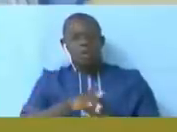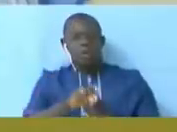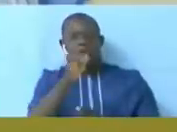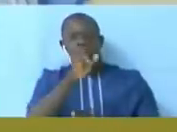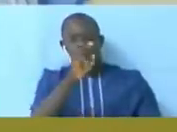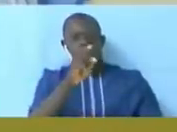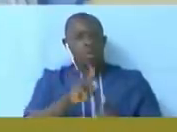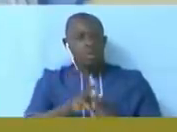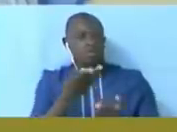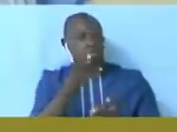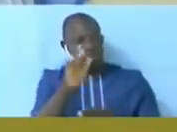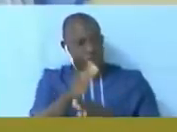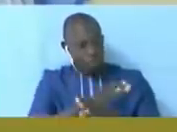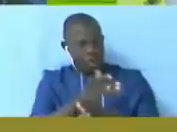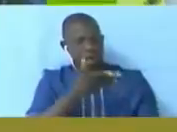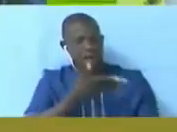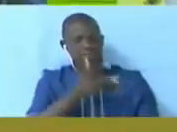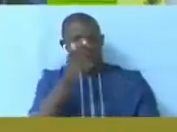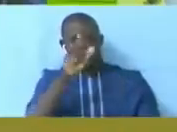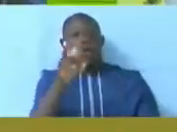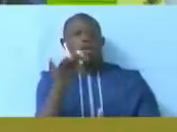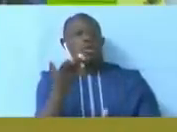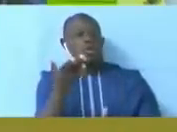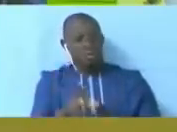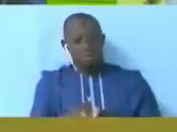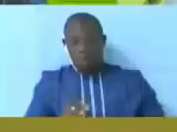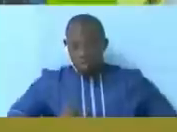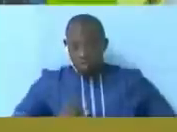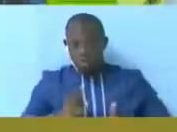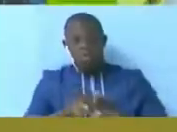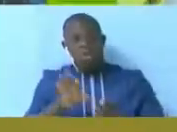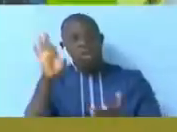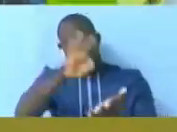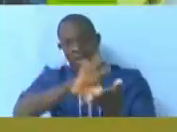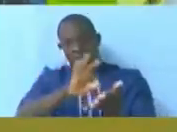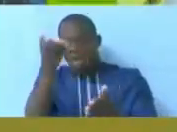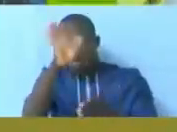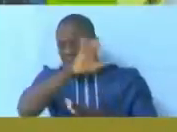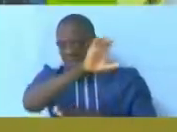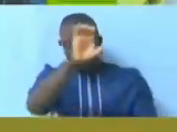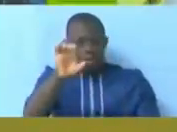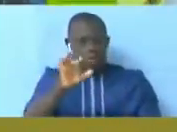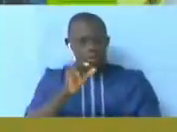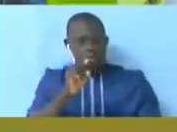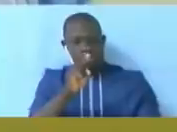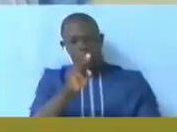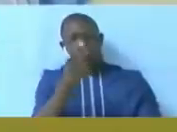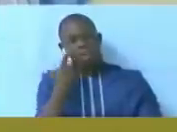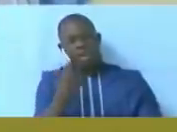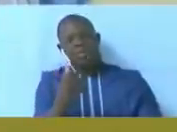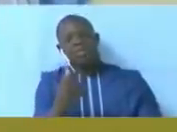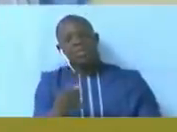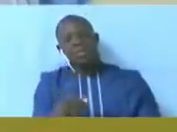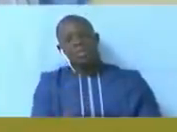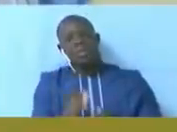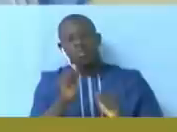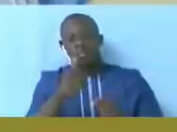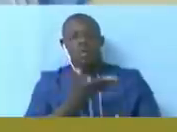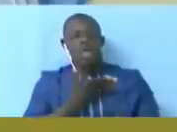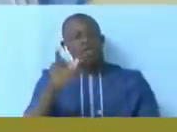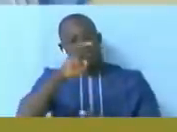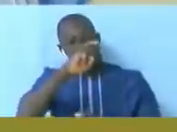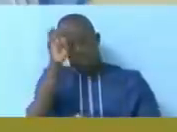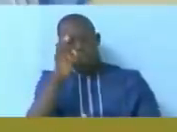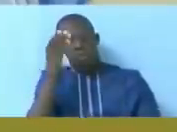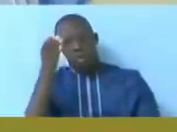nga tanu fula ne nga dem fa. Because you were having the opportunity to travel to anywhere you wanted to live. Denga don am fofu liggey. You